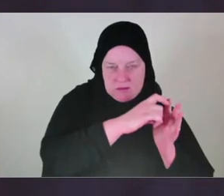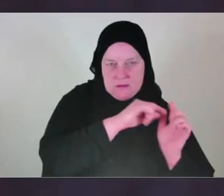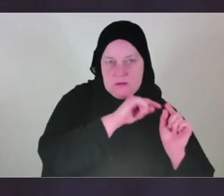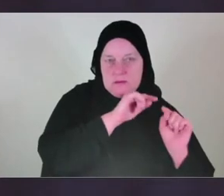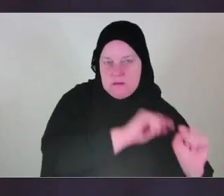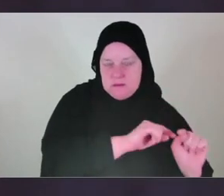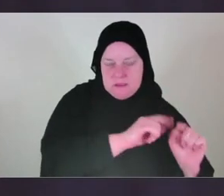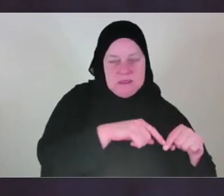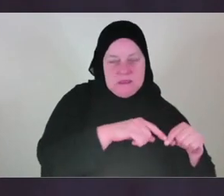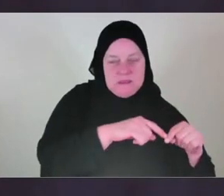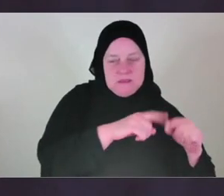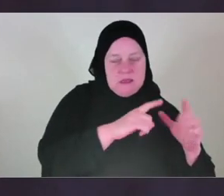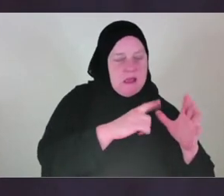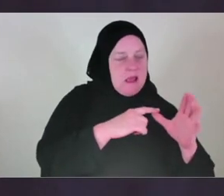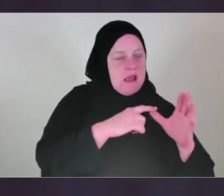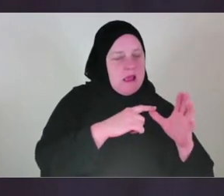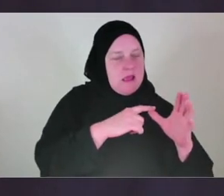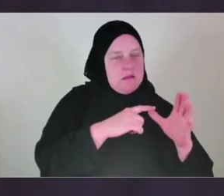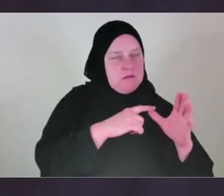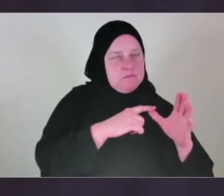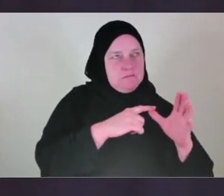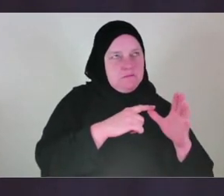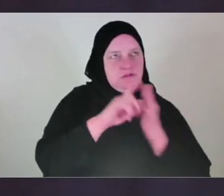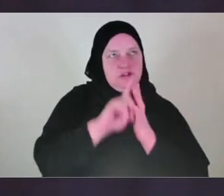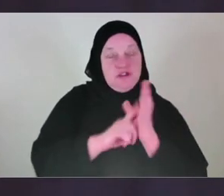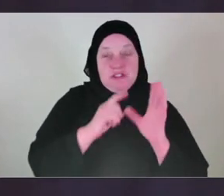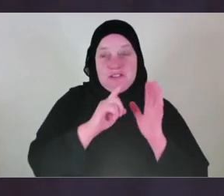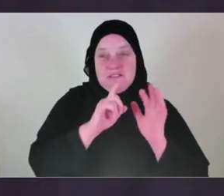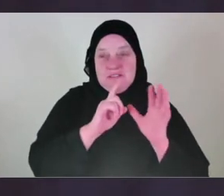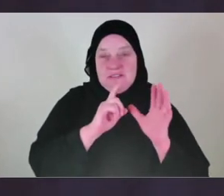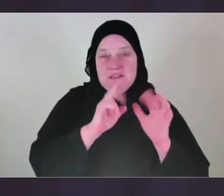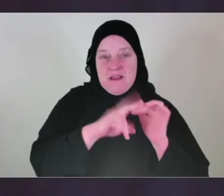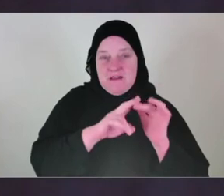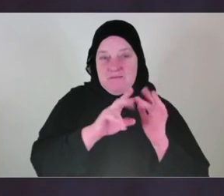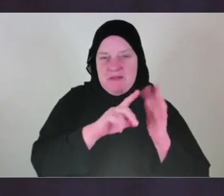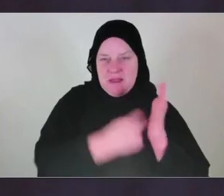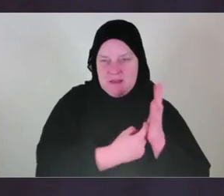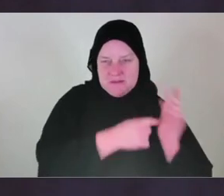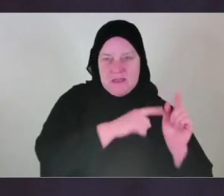al-Thani when we read in narrations about him.